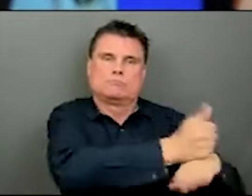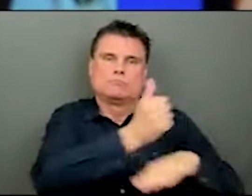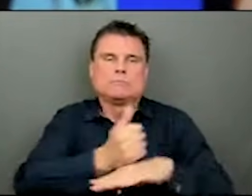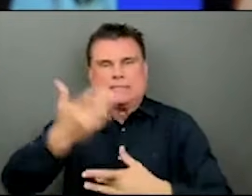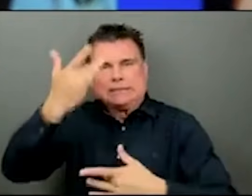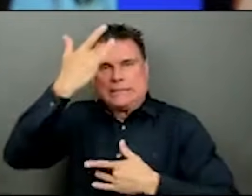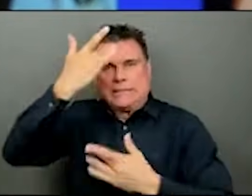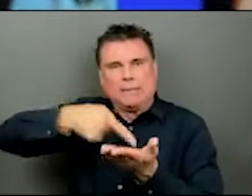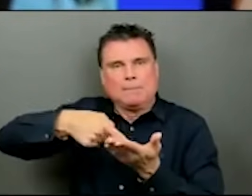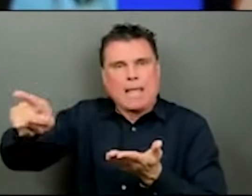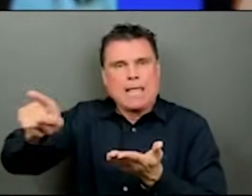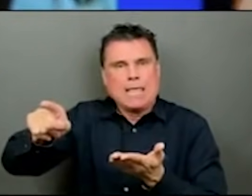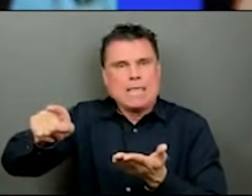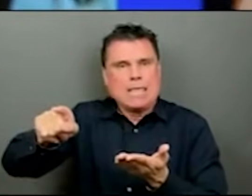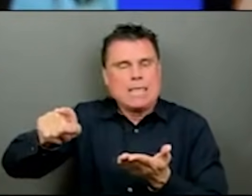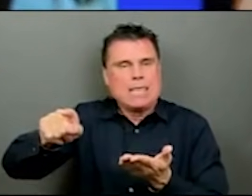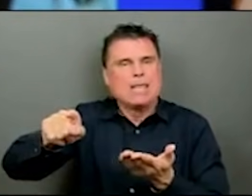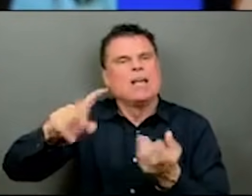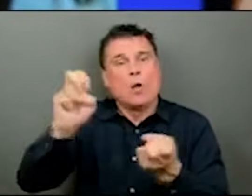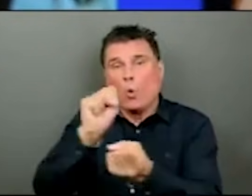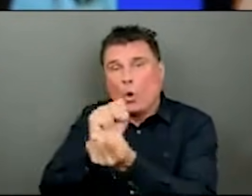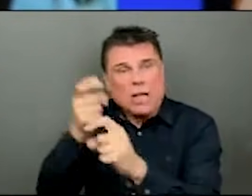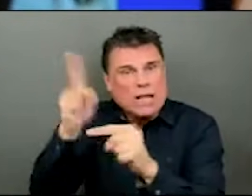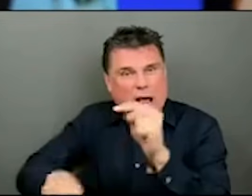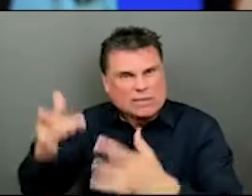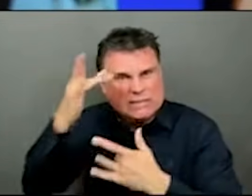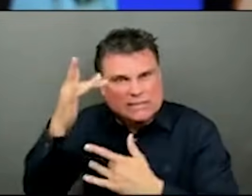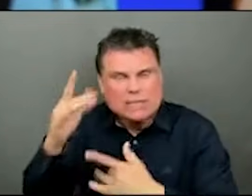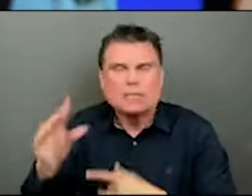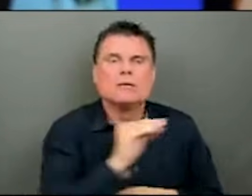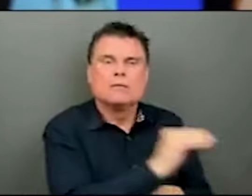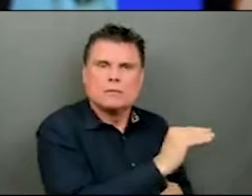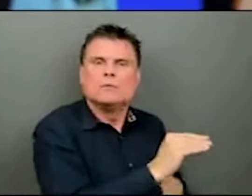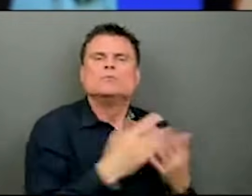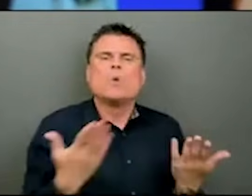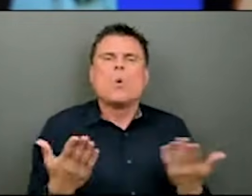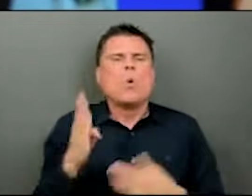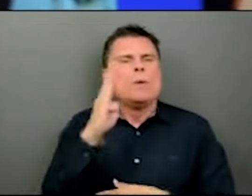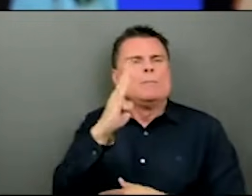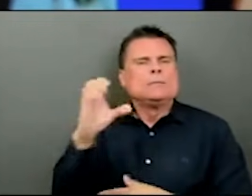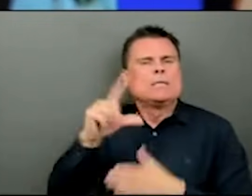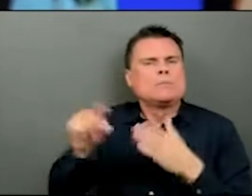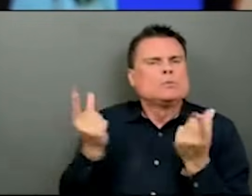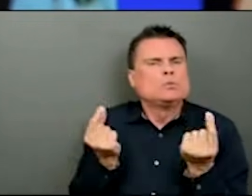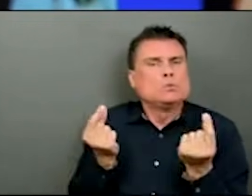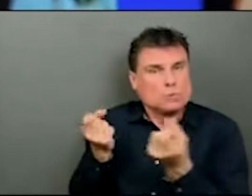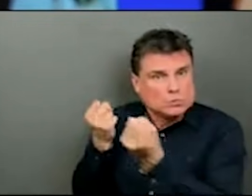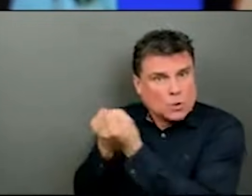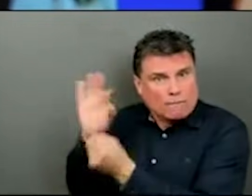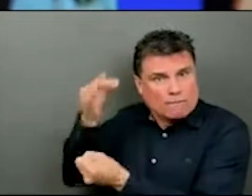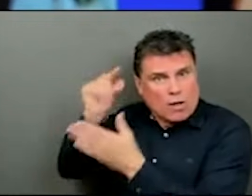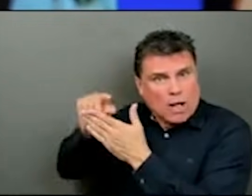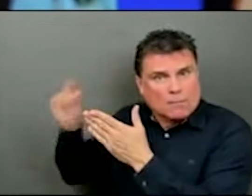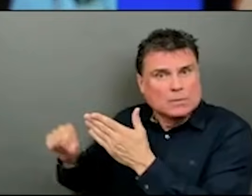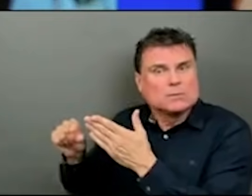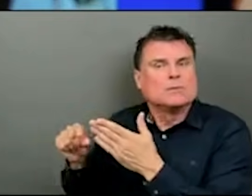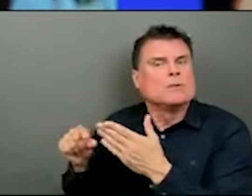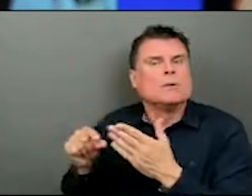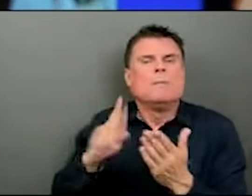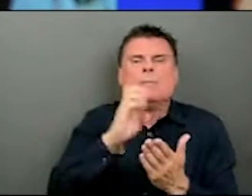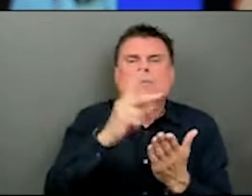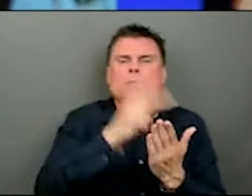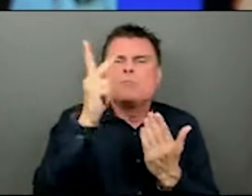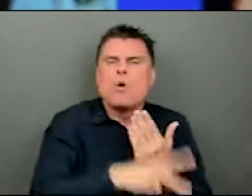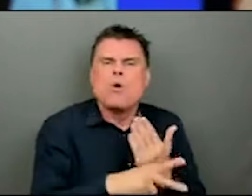businesses. What are you looking at from your government? Are you looking at helping the existing federal program, a BC program? And when can